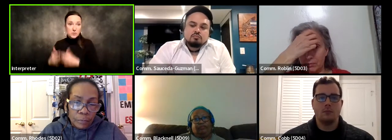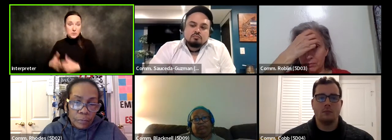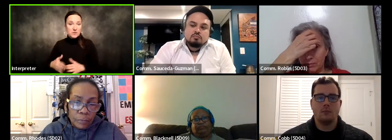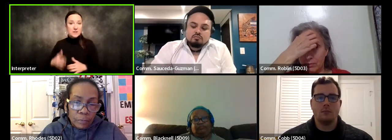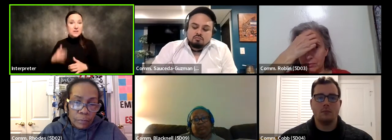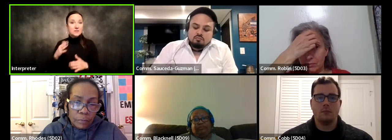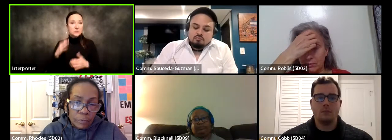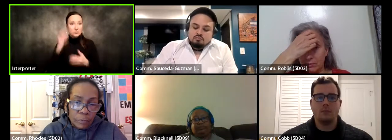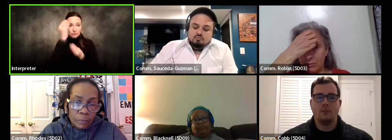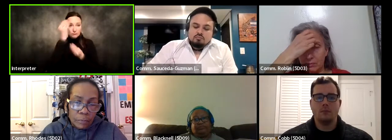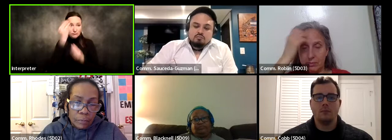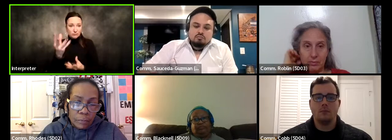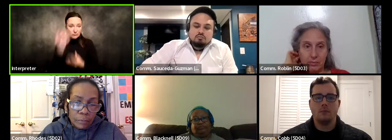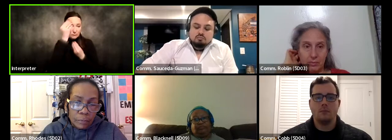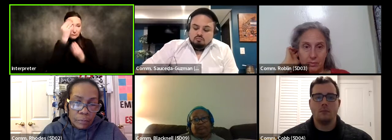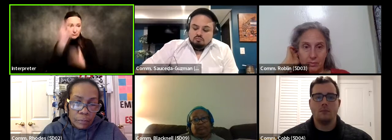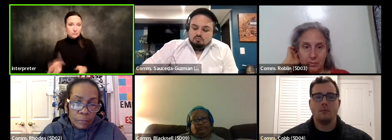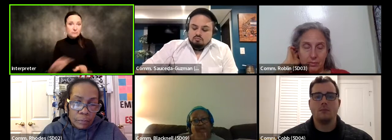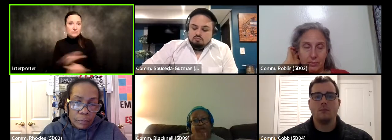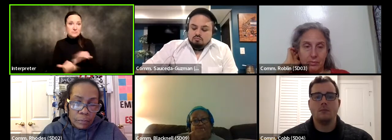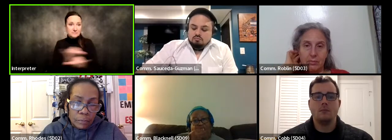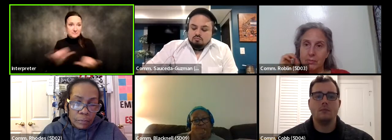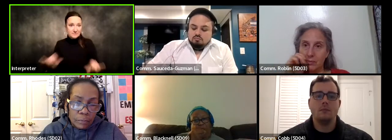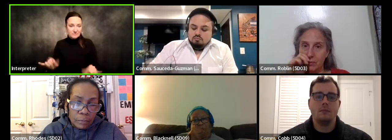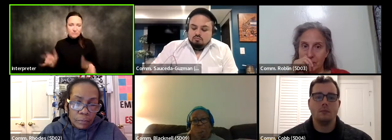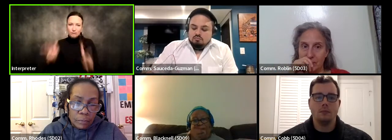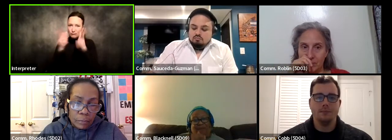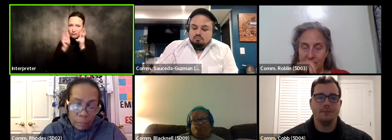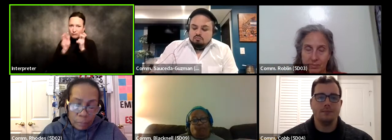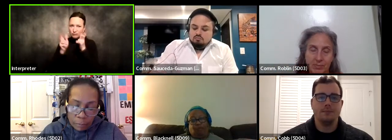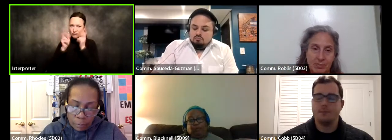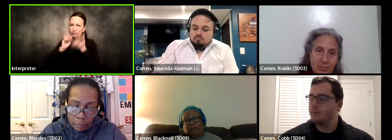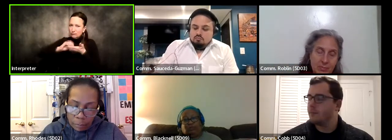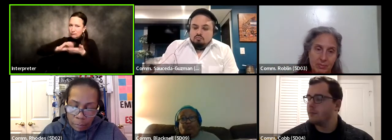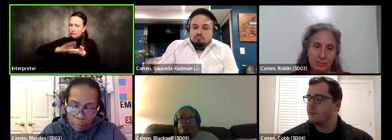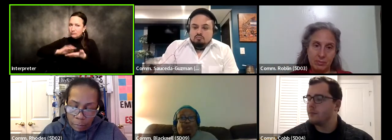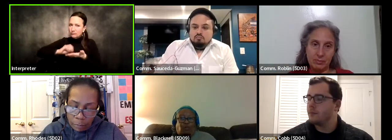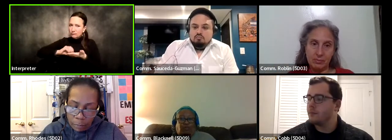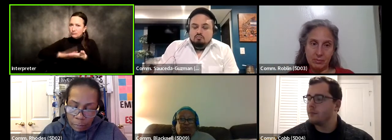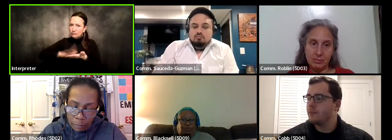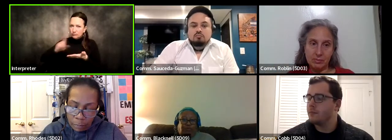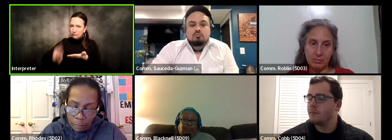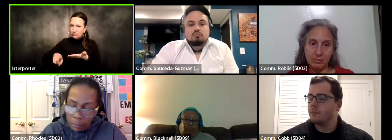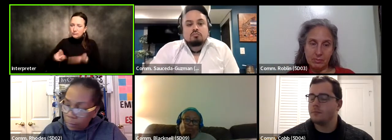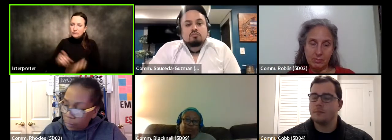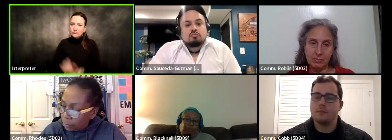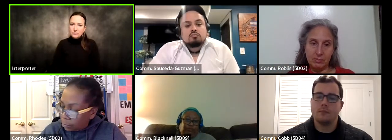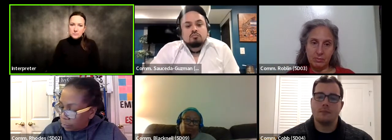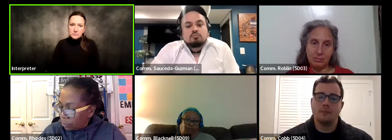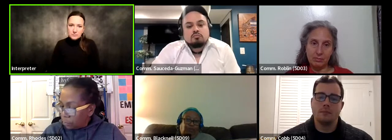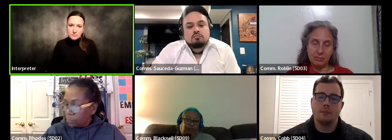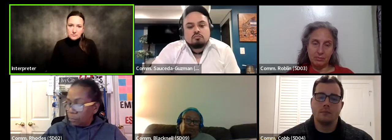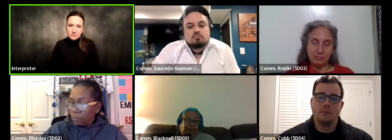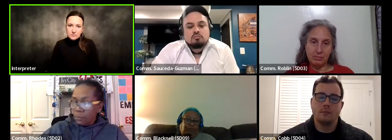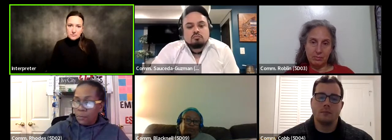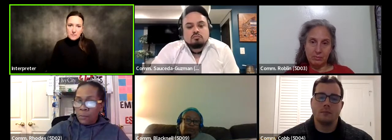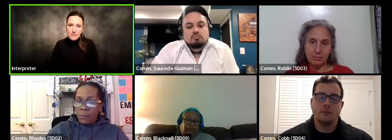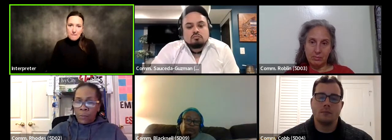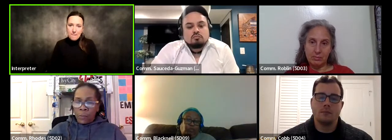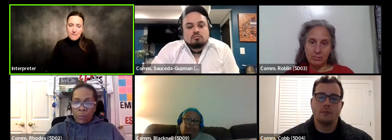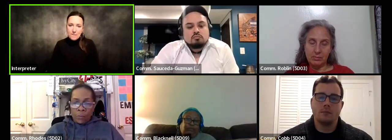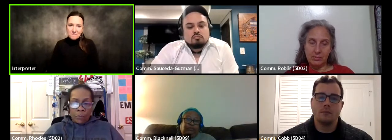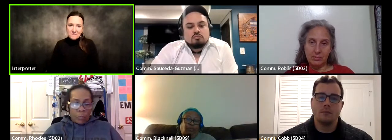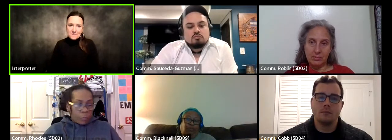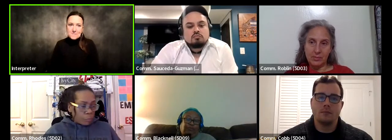you the information that you need, as well as take any information back that you may need from us. I would like to share my